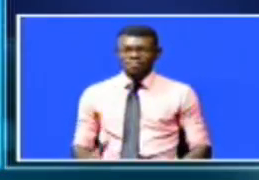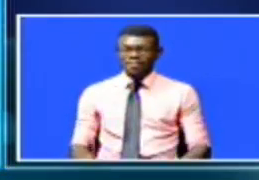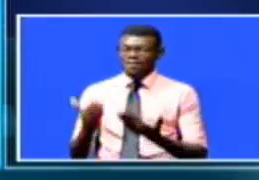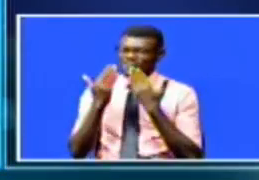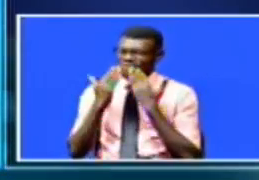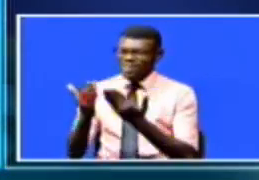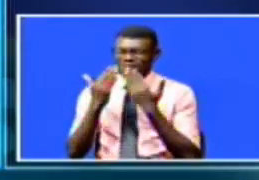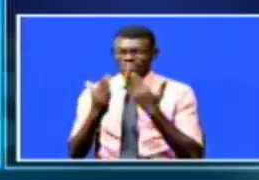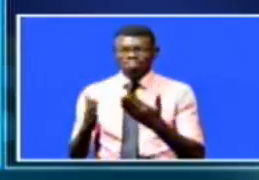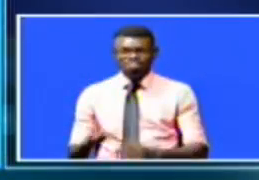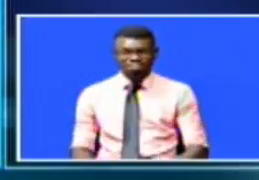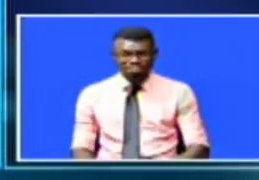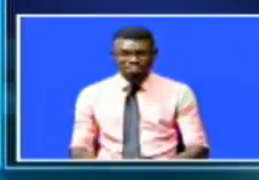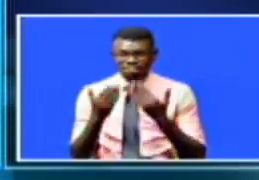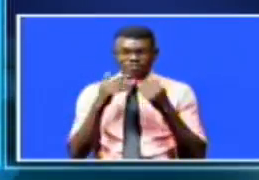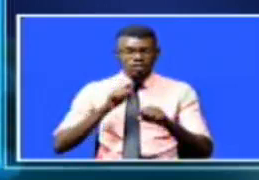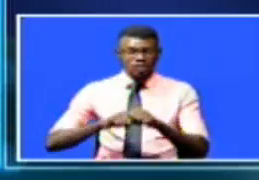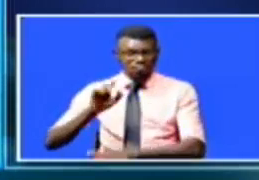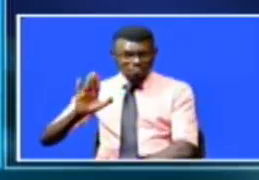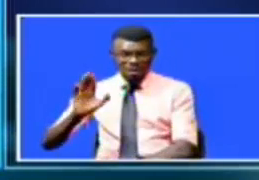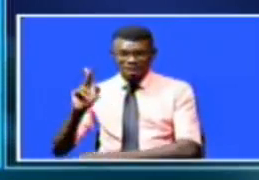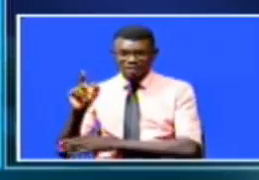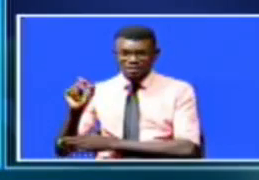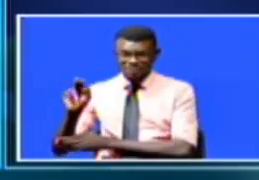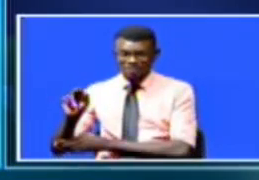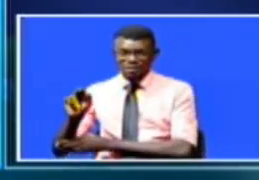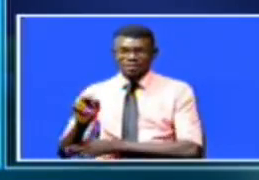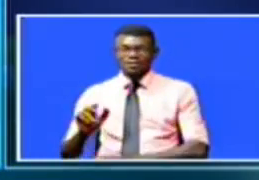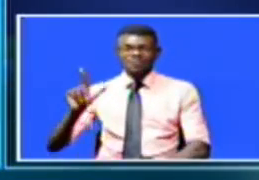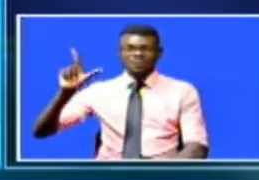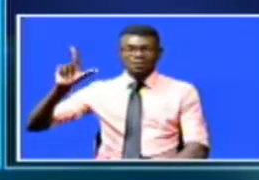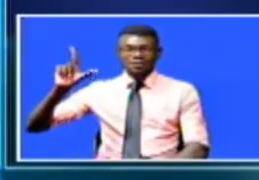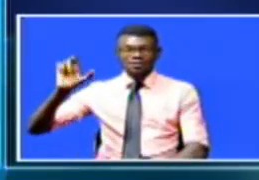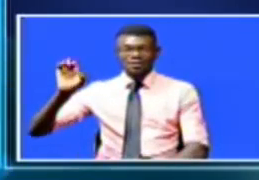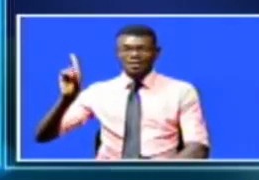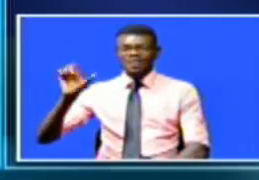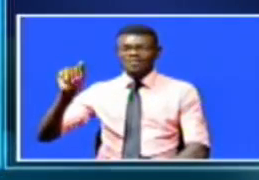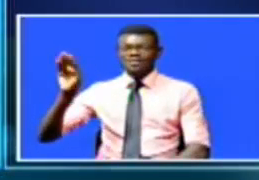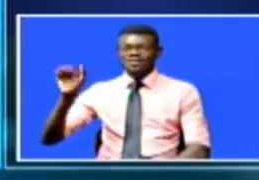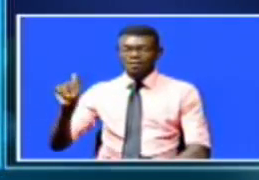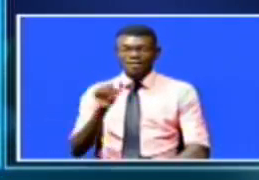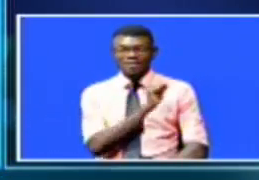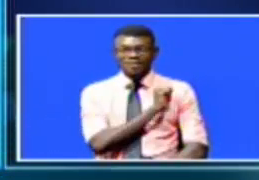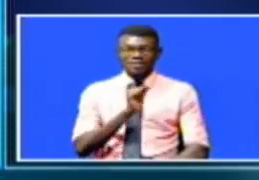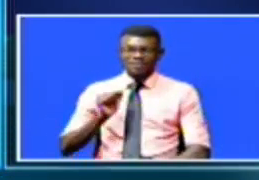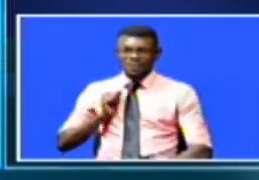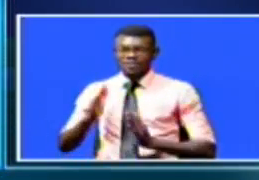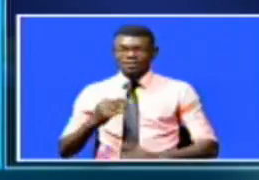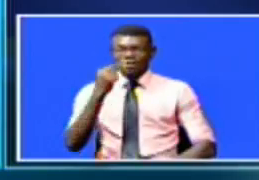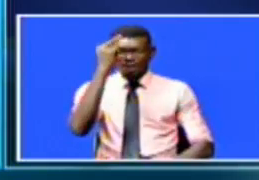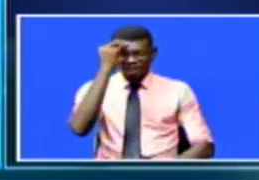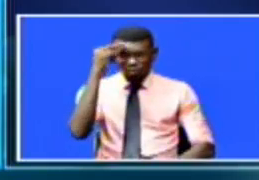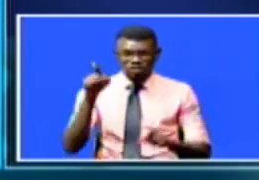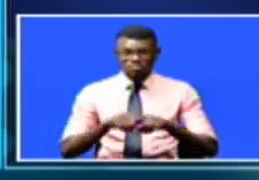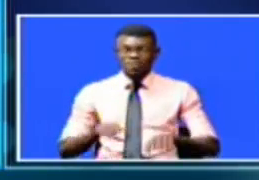you. A pleasure talking to you tonight. Thank you for your time here on KTN Prime. Ledama Ole Kina, Senator for the County of Narok and Chairman-elect